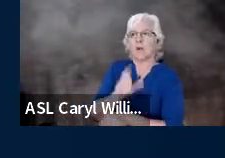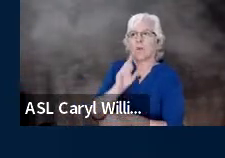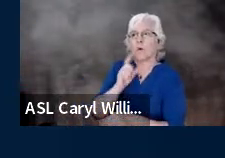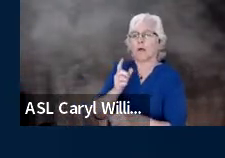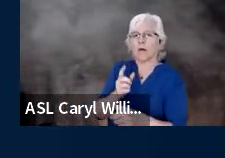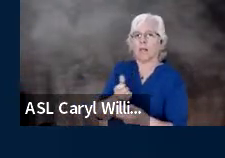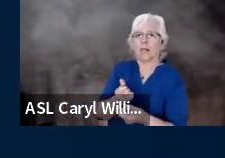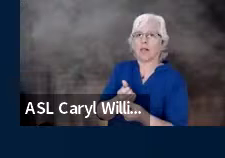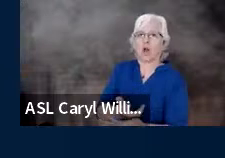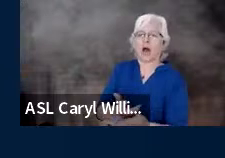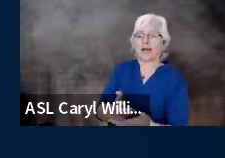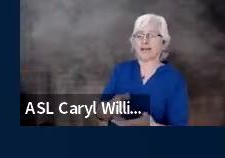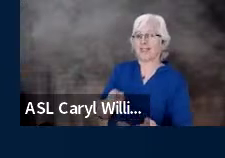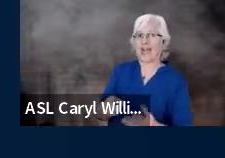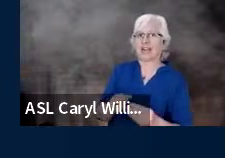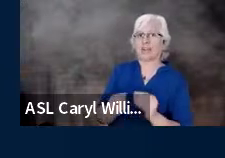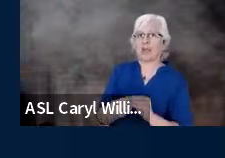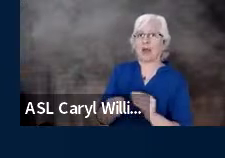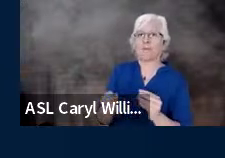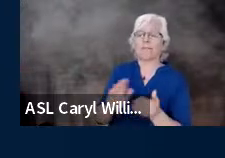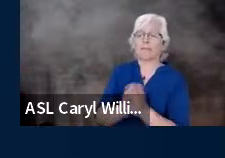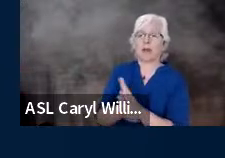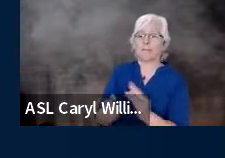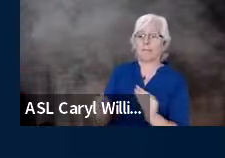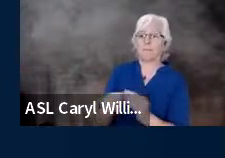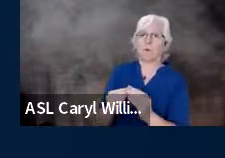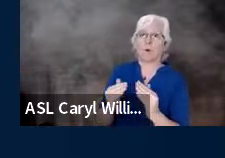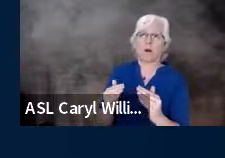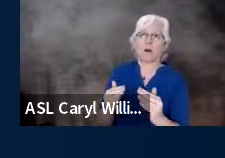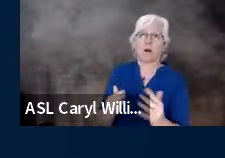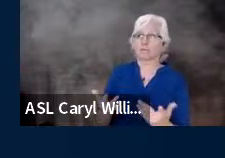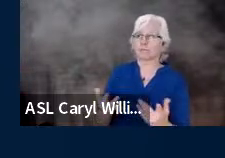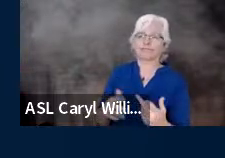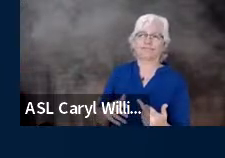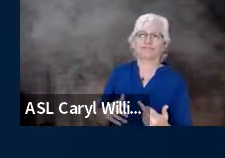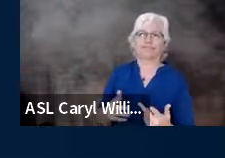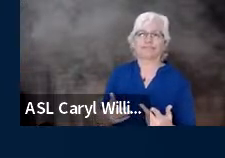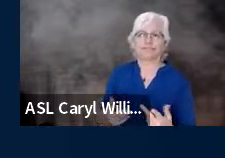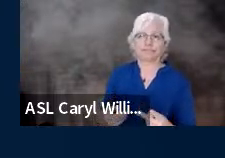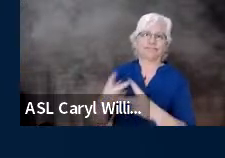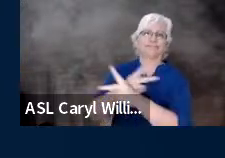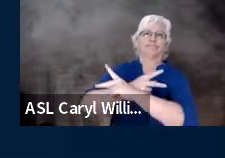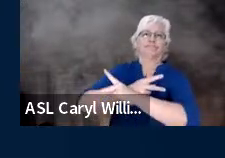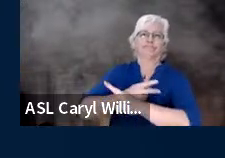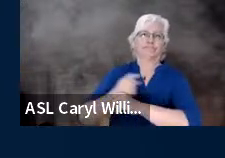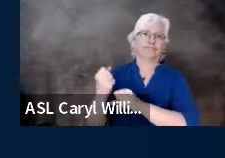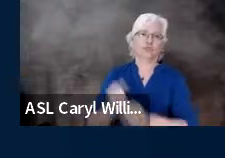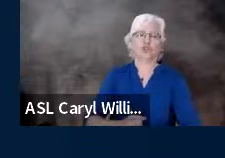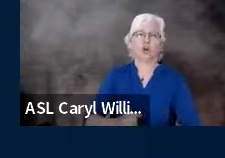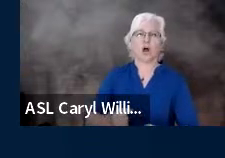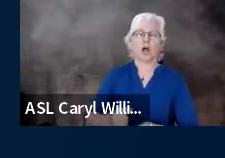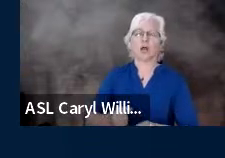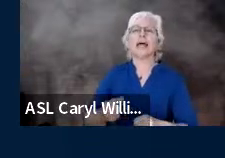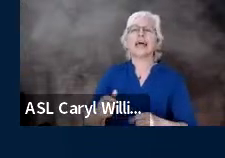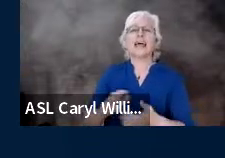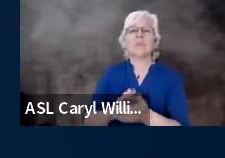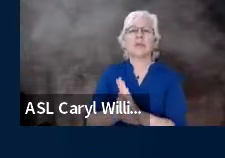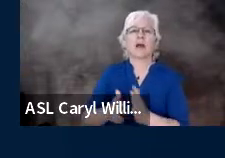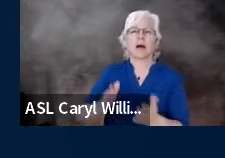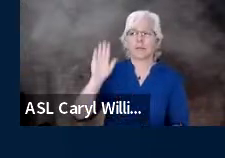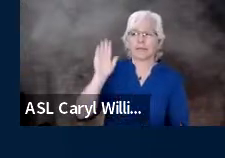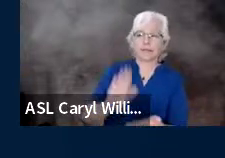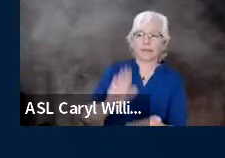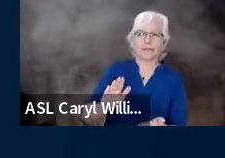to amplify those, rights-based concerns instead of to mitigate them or to reduce them,